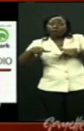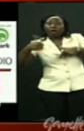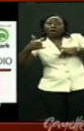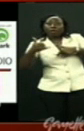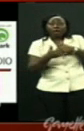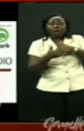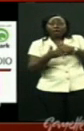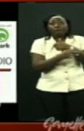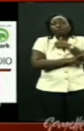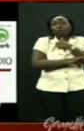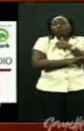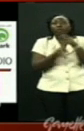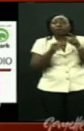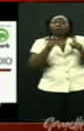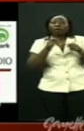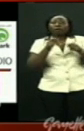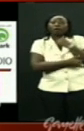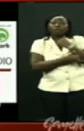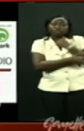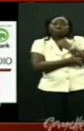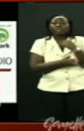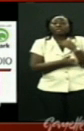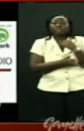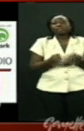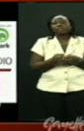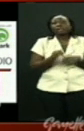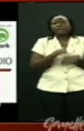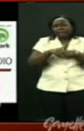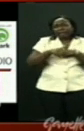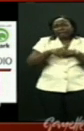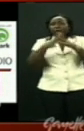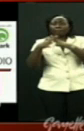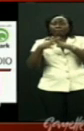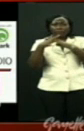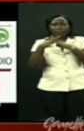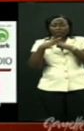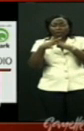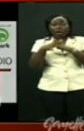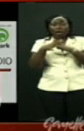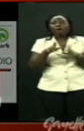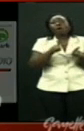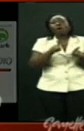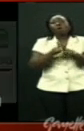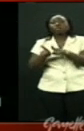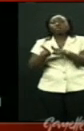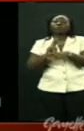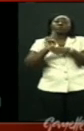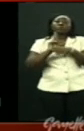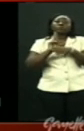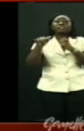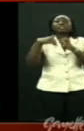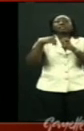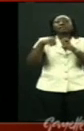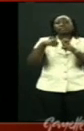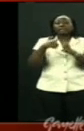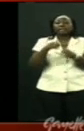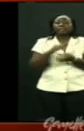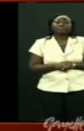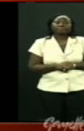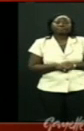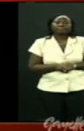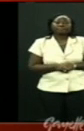little boxes then of maybe somebody from France or Malta or Africa or Saudi Arabia or whatever.